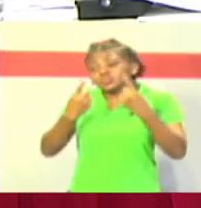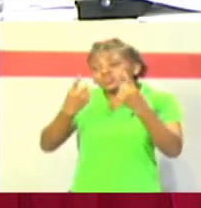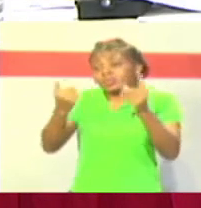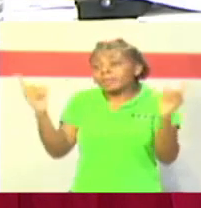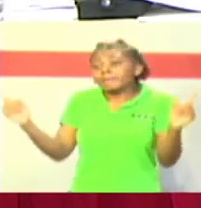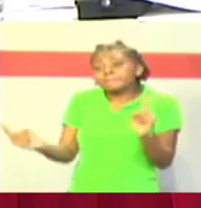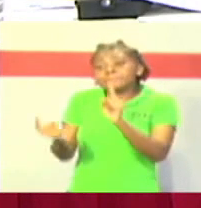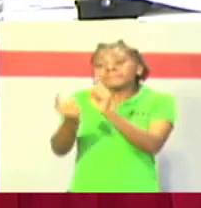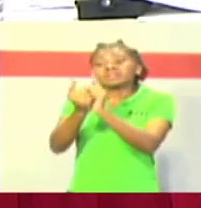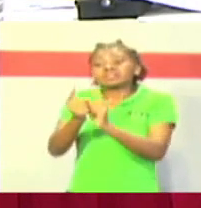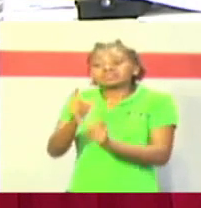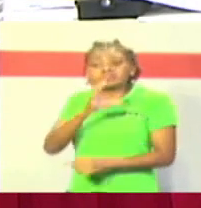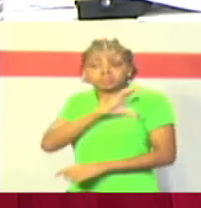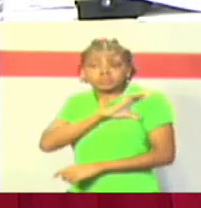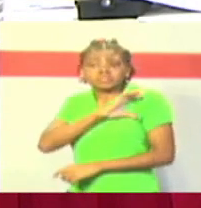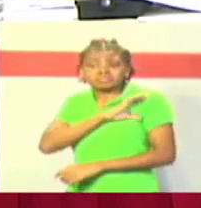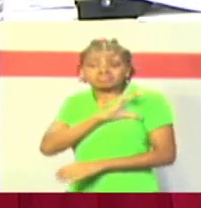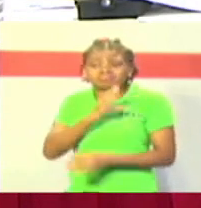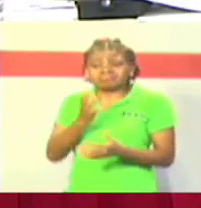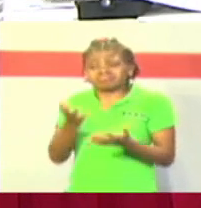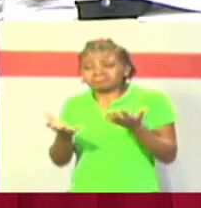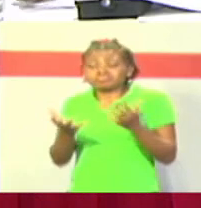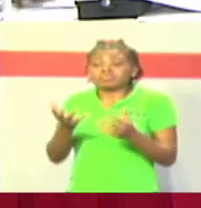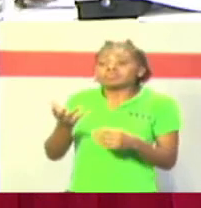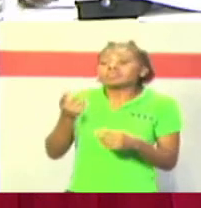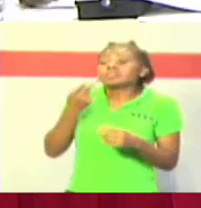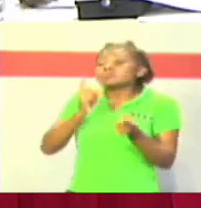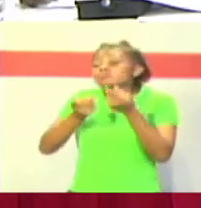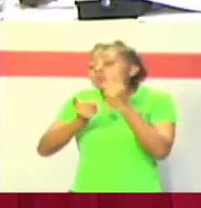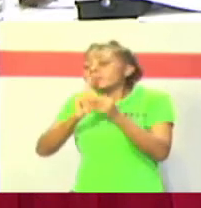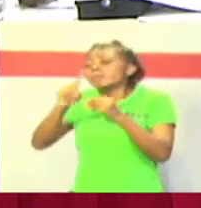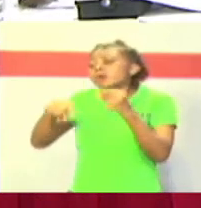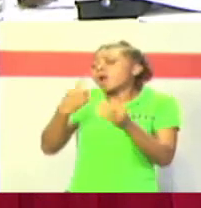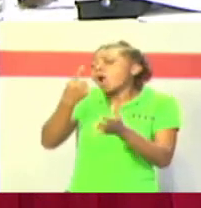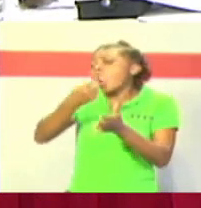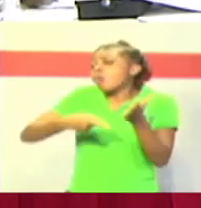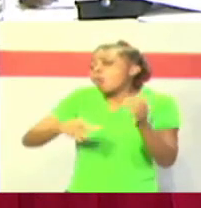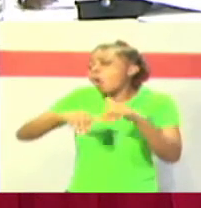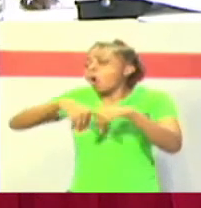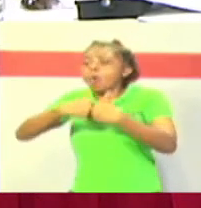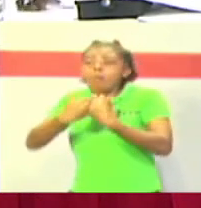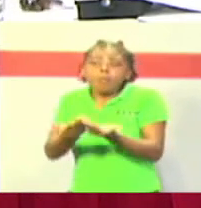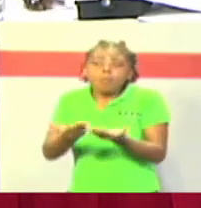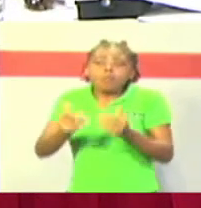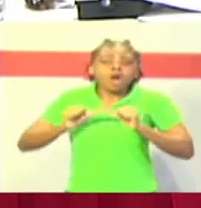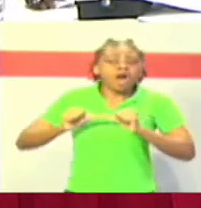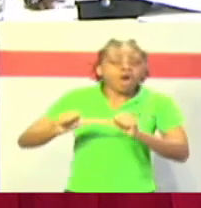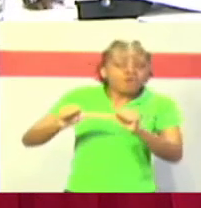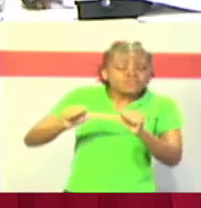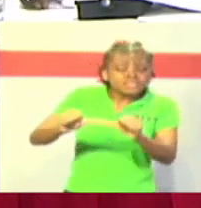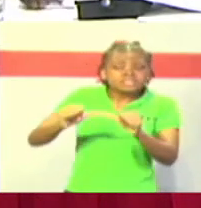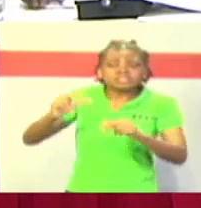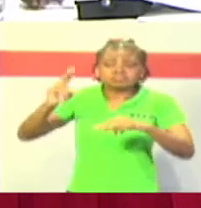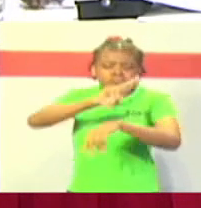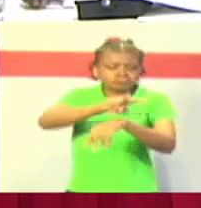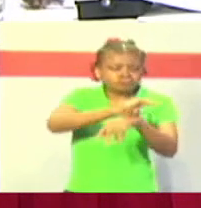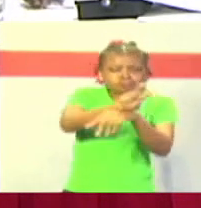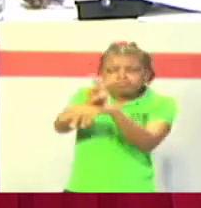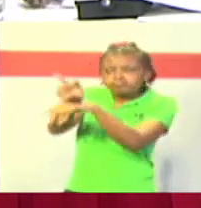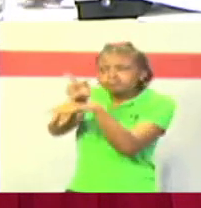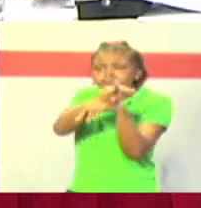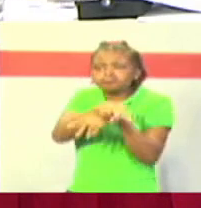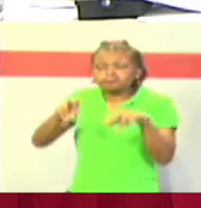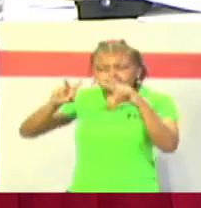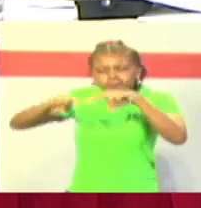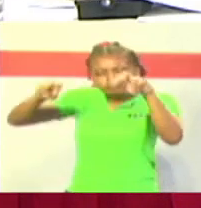of enforcement issues that we were having, trying to streamline the way we look at vaccination cards, making sure all the enforcement agencies are